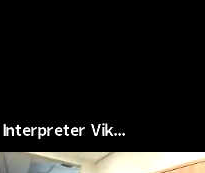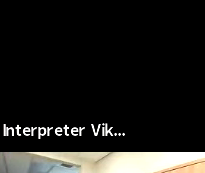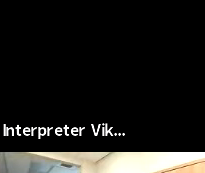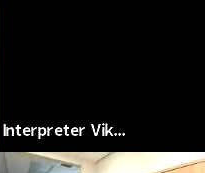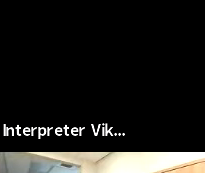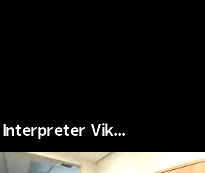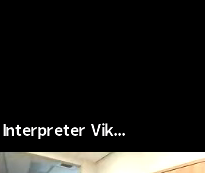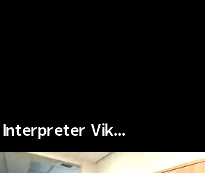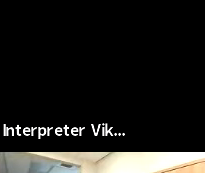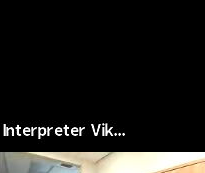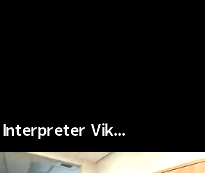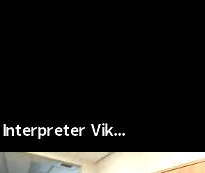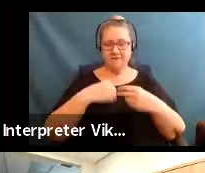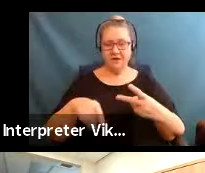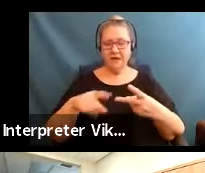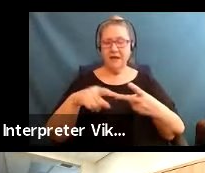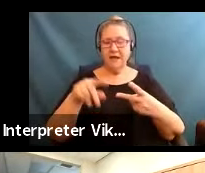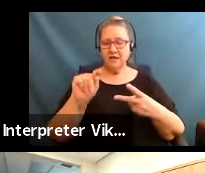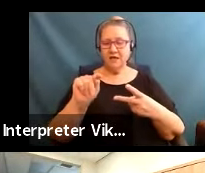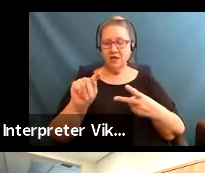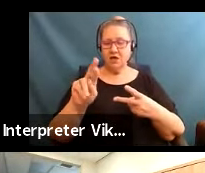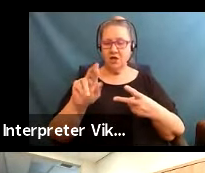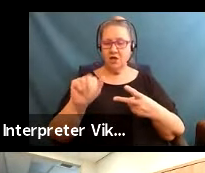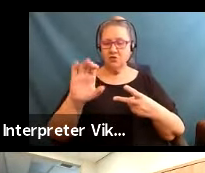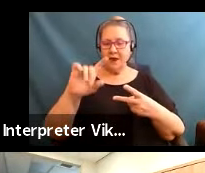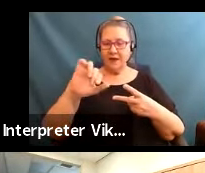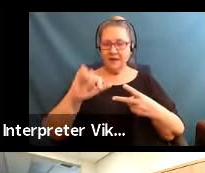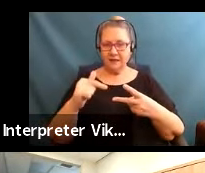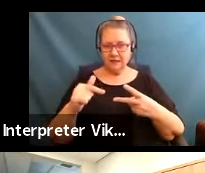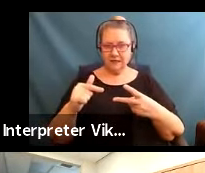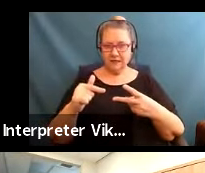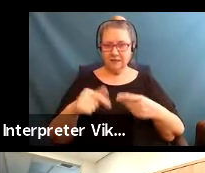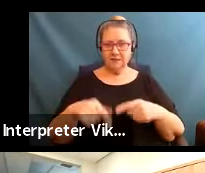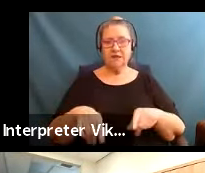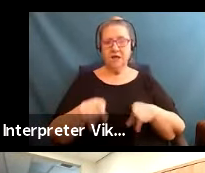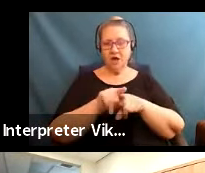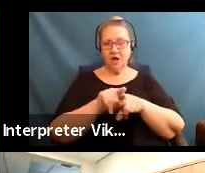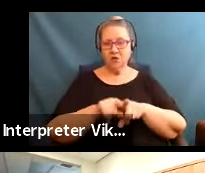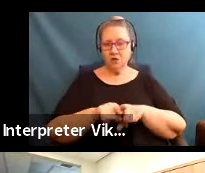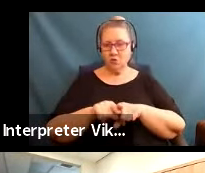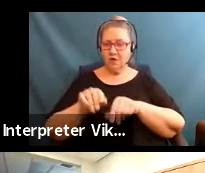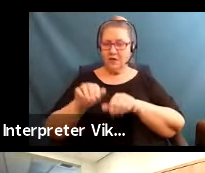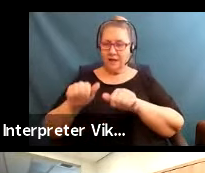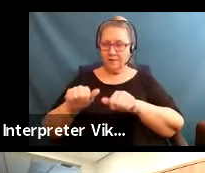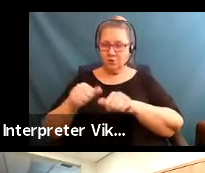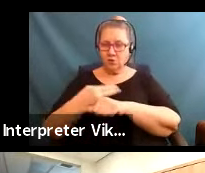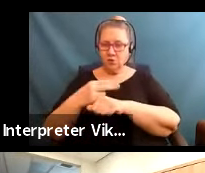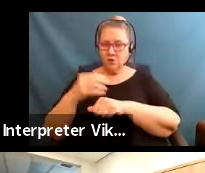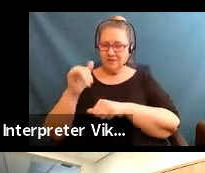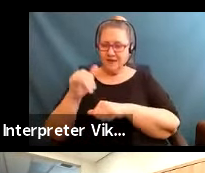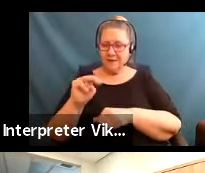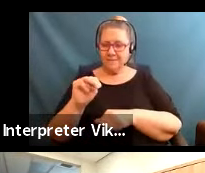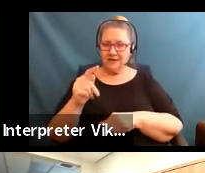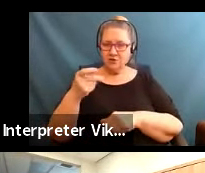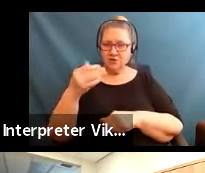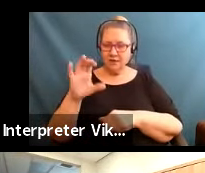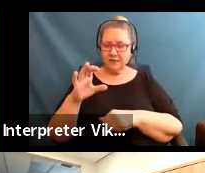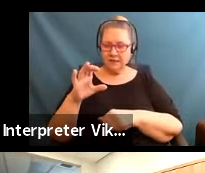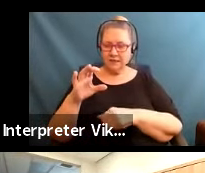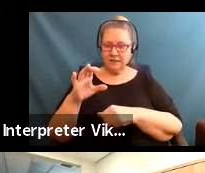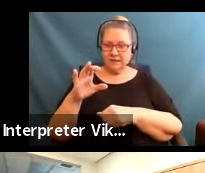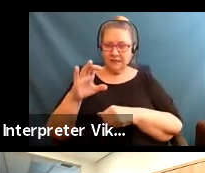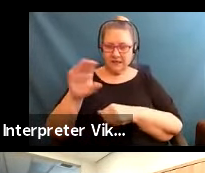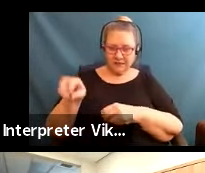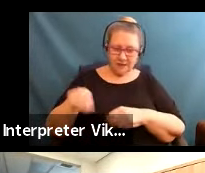there's also tracking sort of as a metric, and then also being able to use that metric and circle back to see where there's disparities in